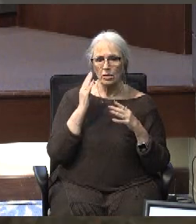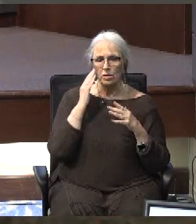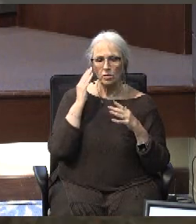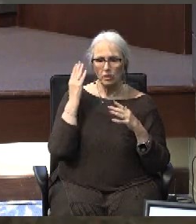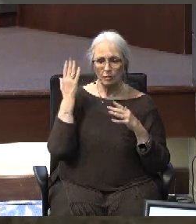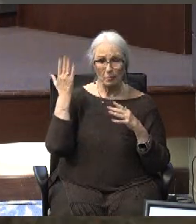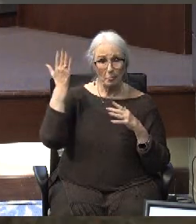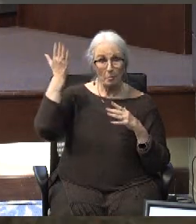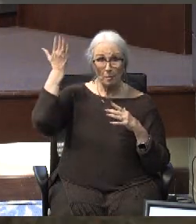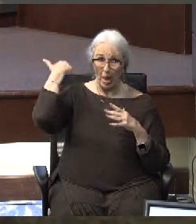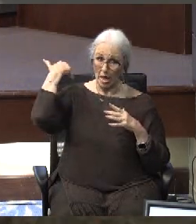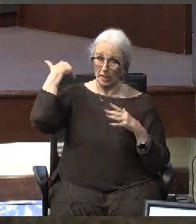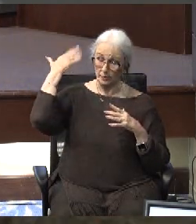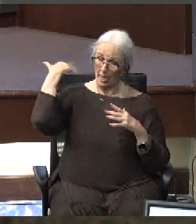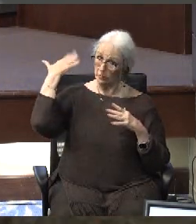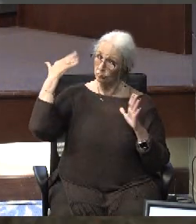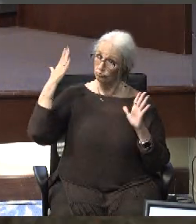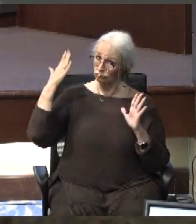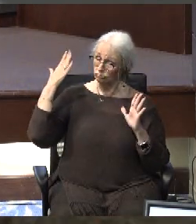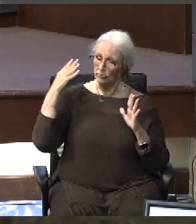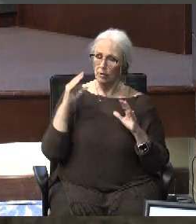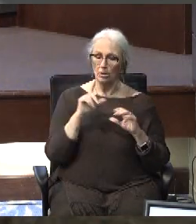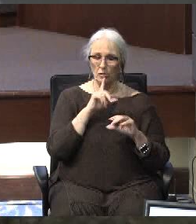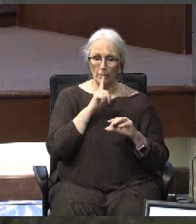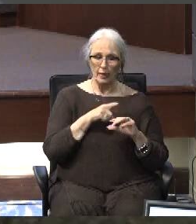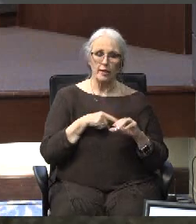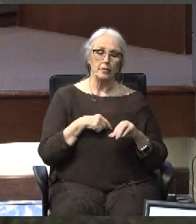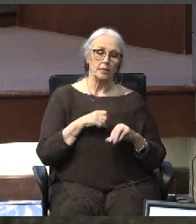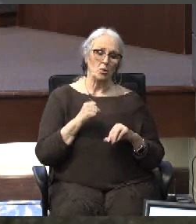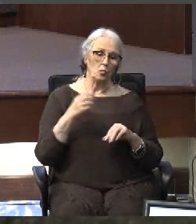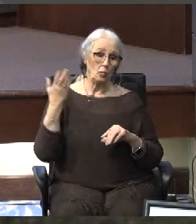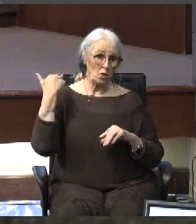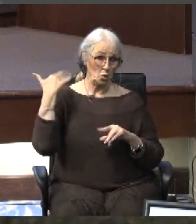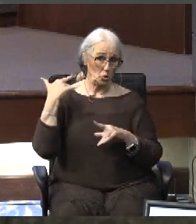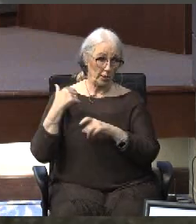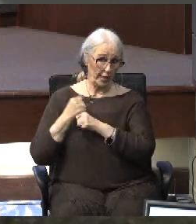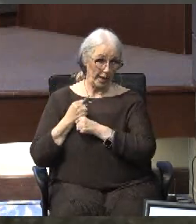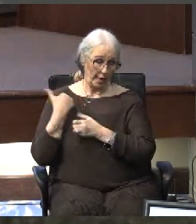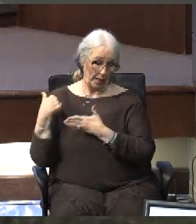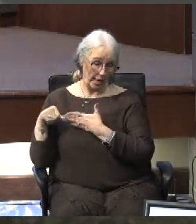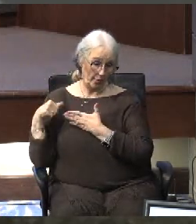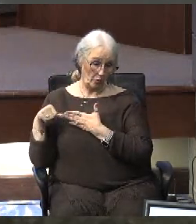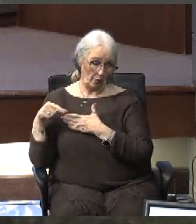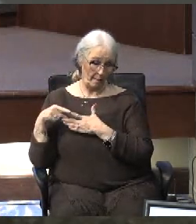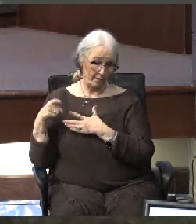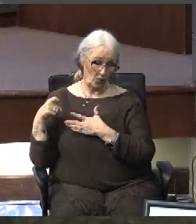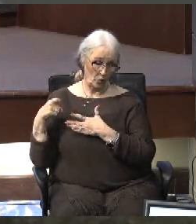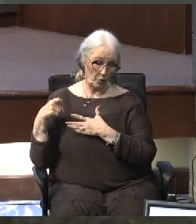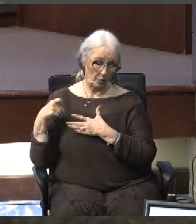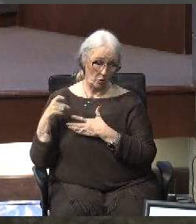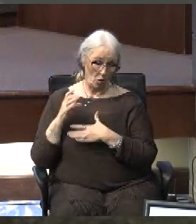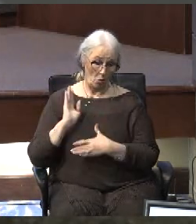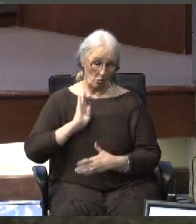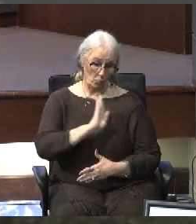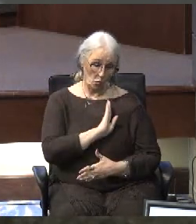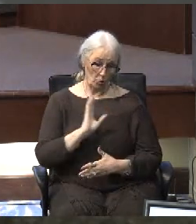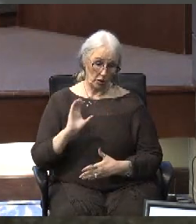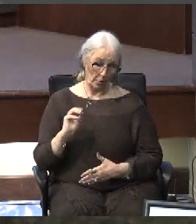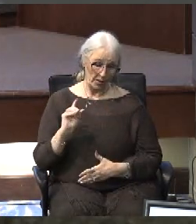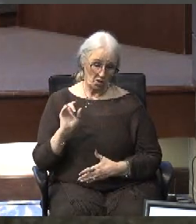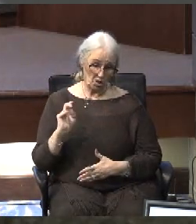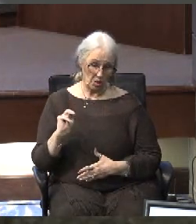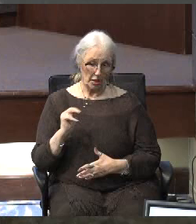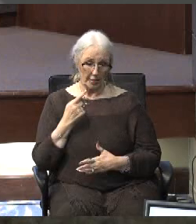is in the past, we used to get letters from our boards and commissions saying,